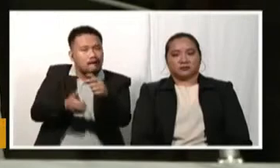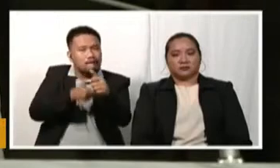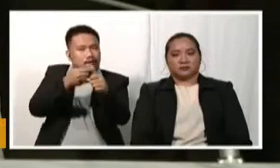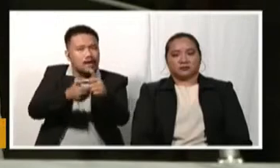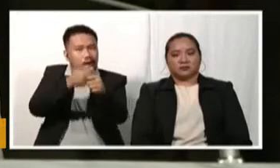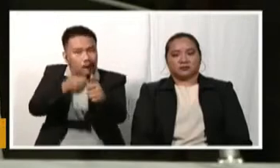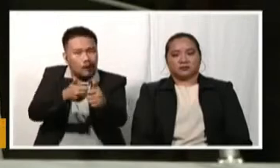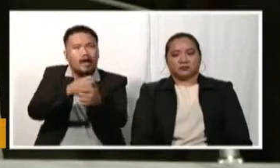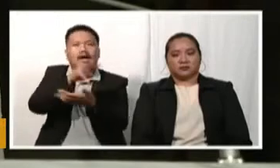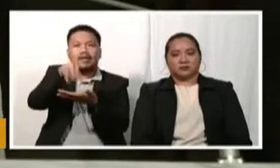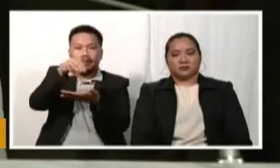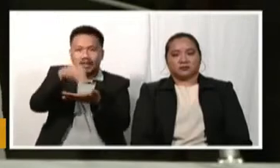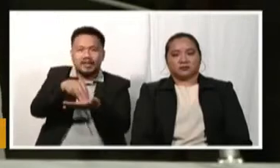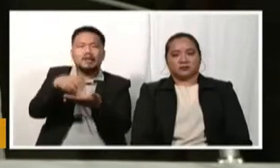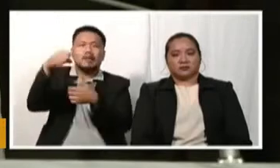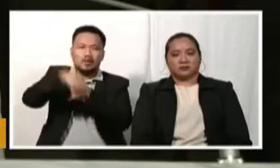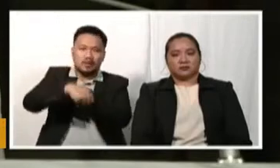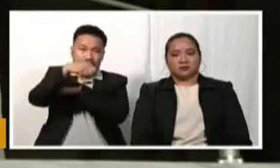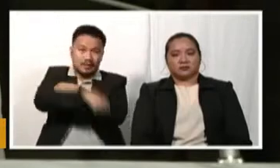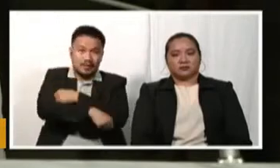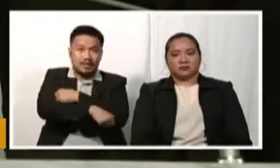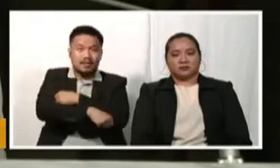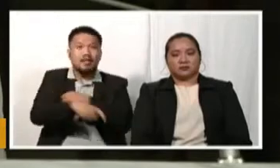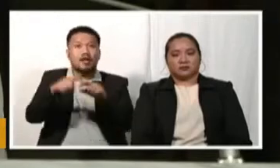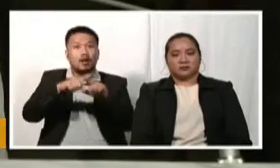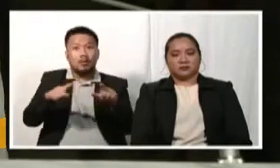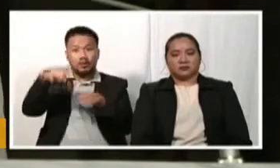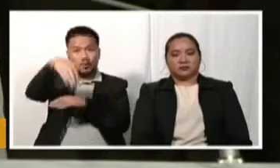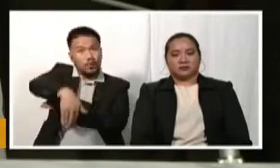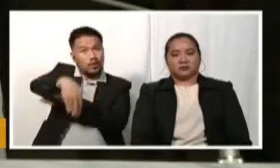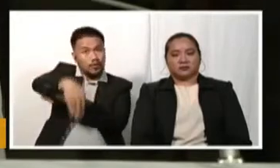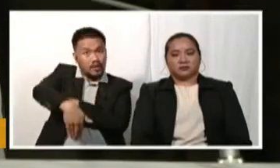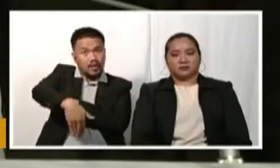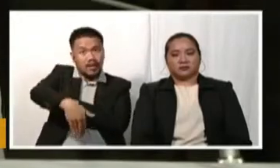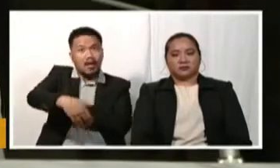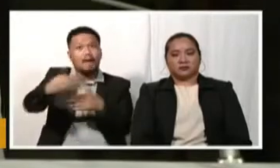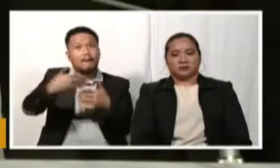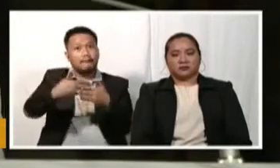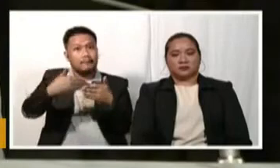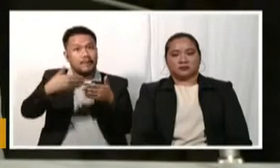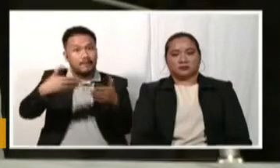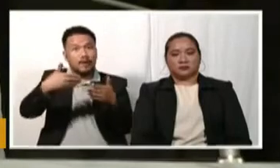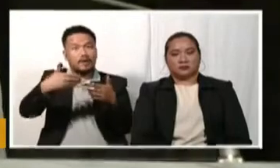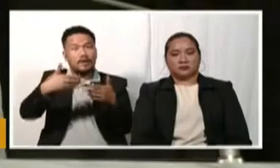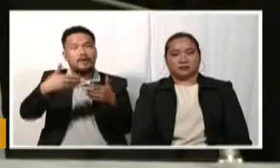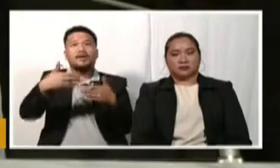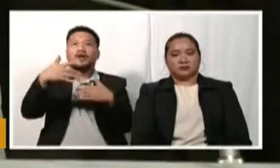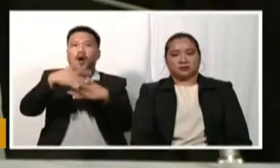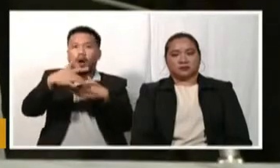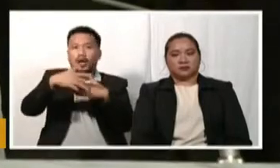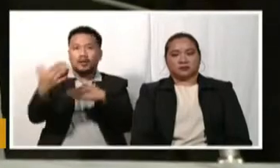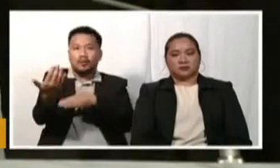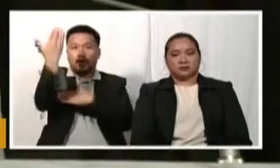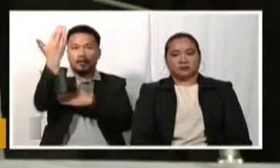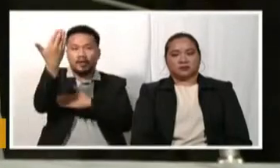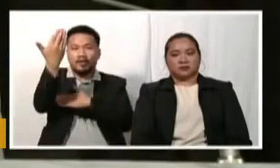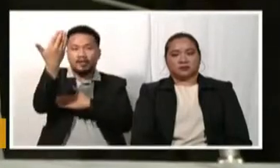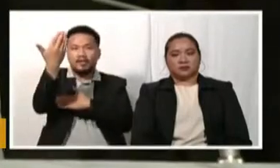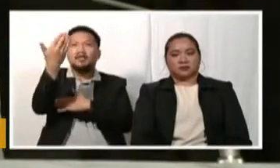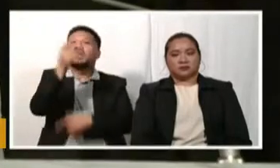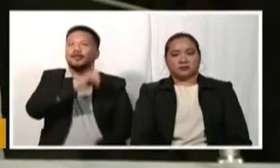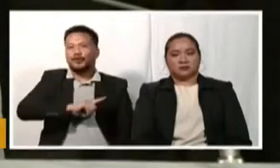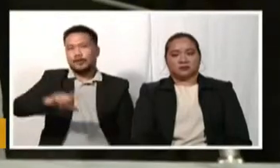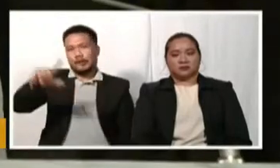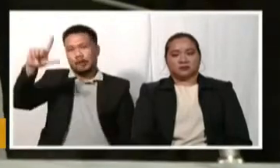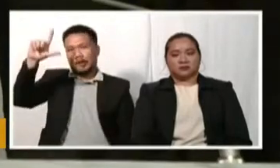the sea. In the night watch, just before dawn, the Lord cast through